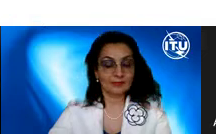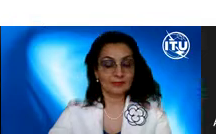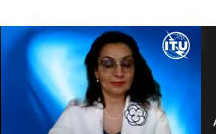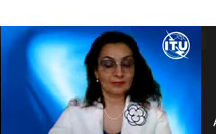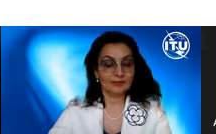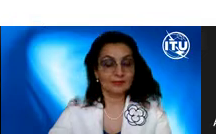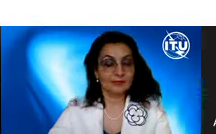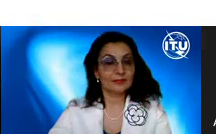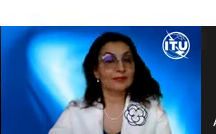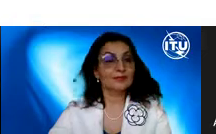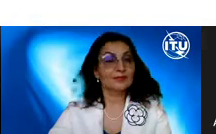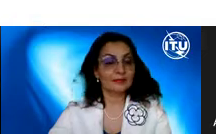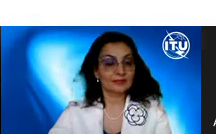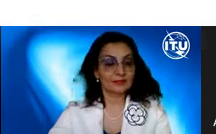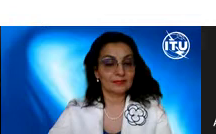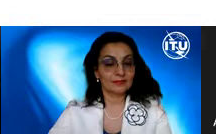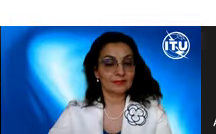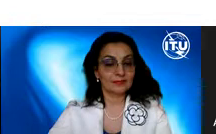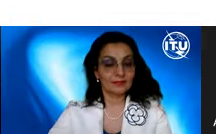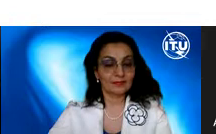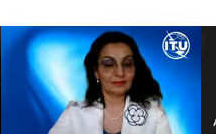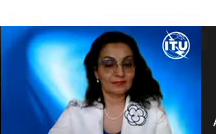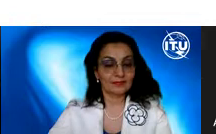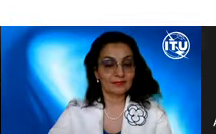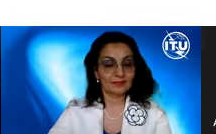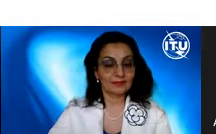any basic ICT